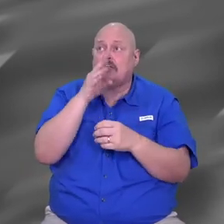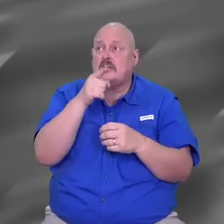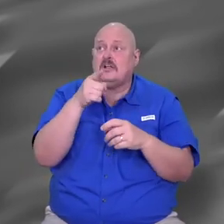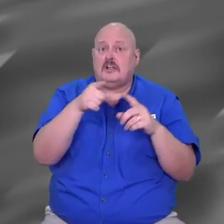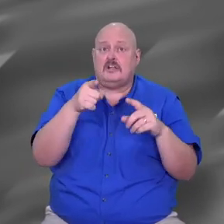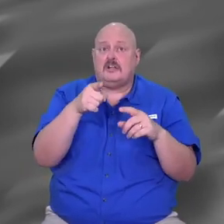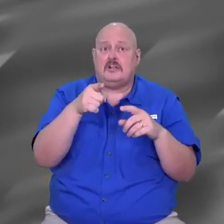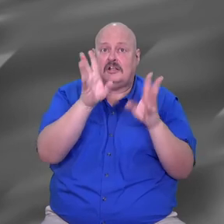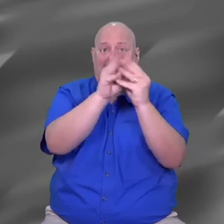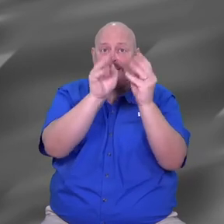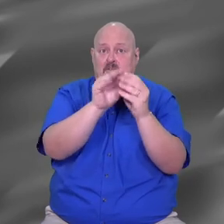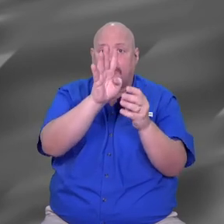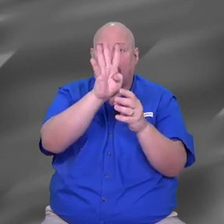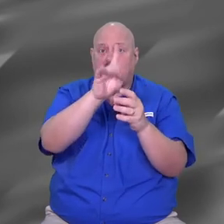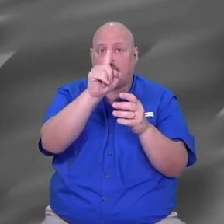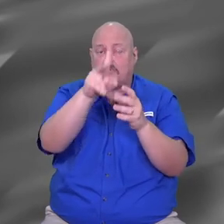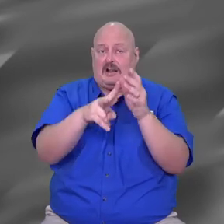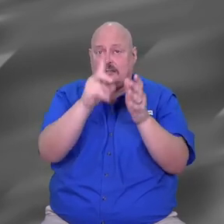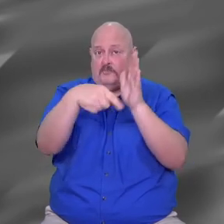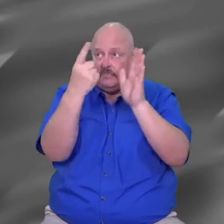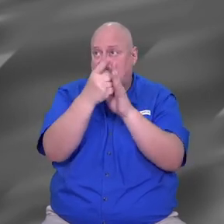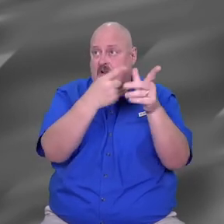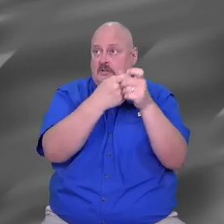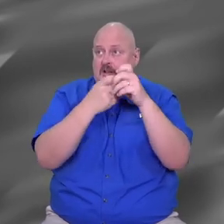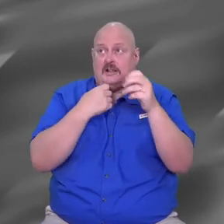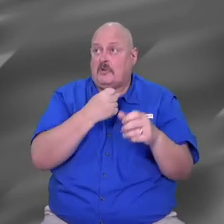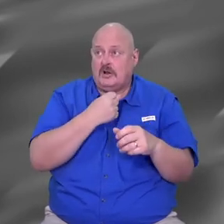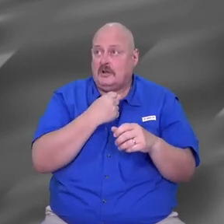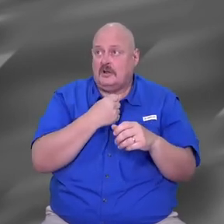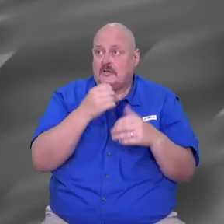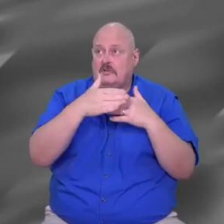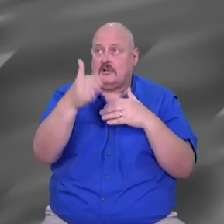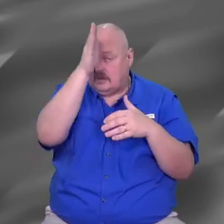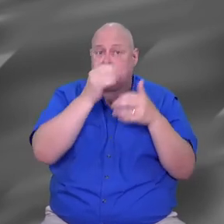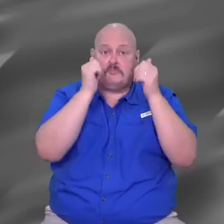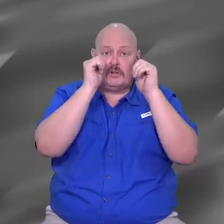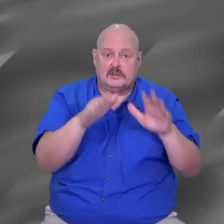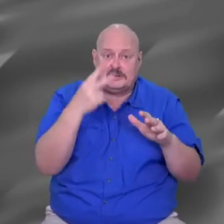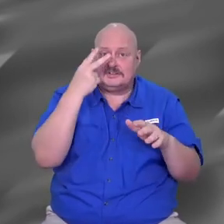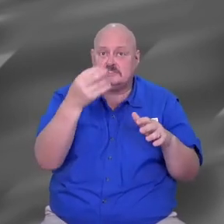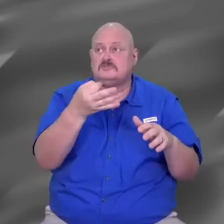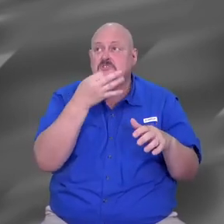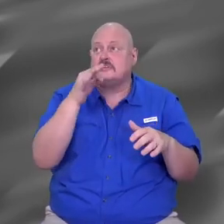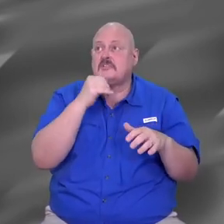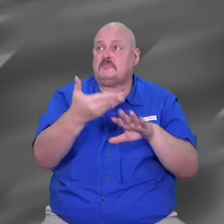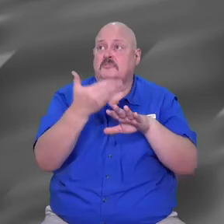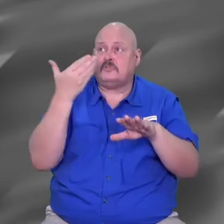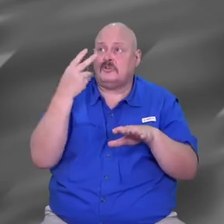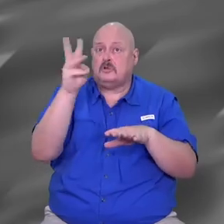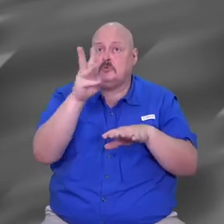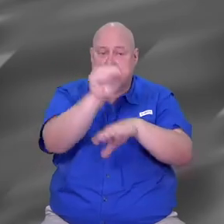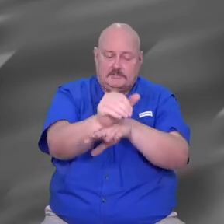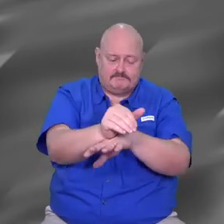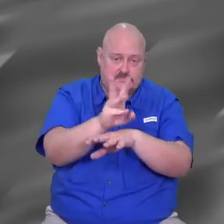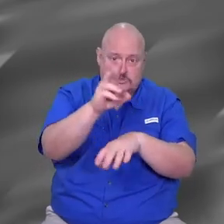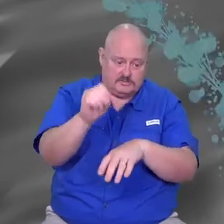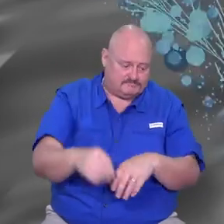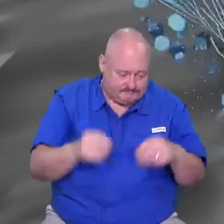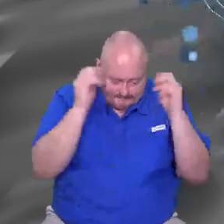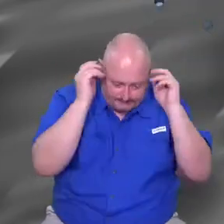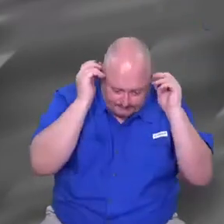I've got to be in a meeting in 4.5 minutes. So when I run out, I apologize in advance. God bless. See you soon. If not before, Wednesday night, 6:30.